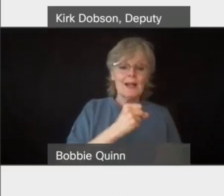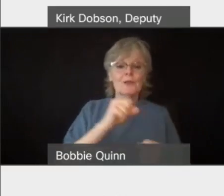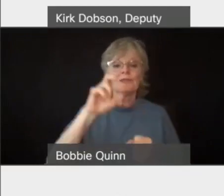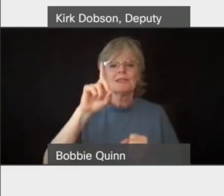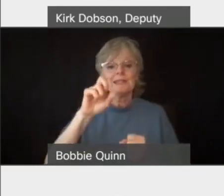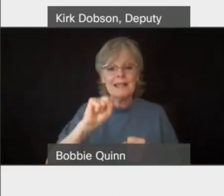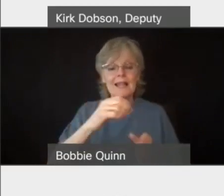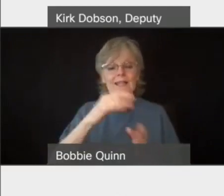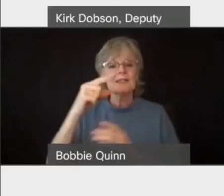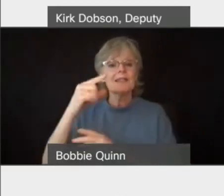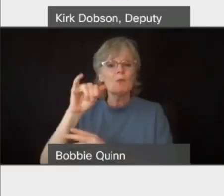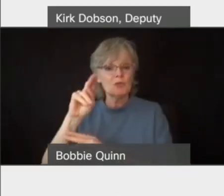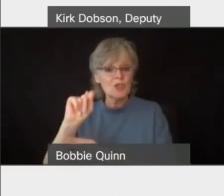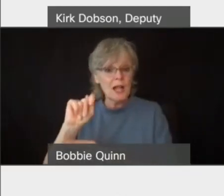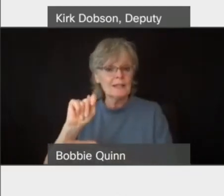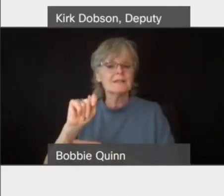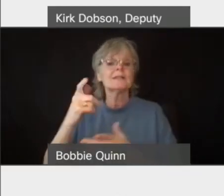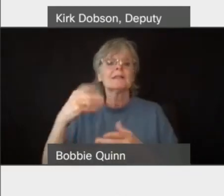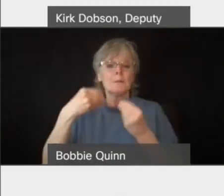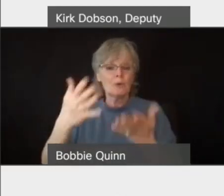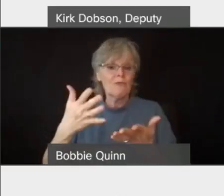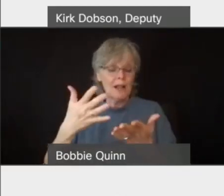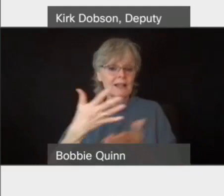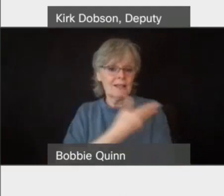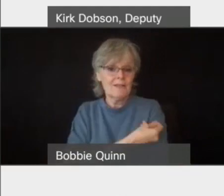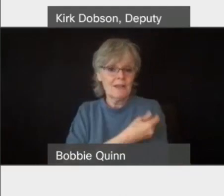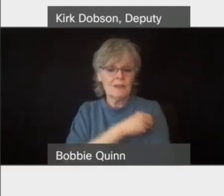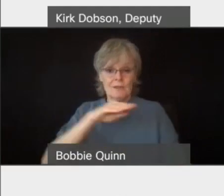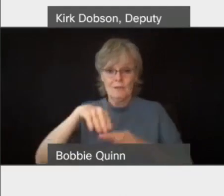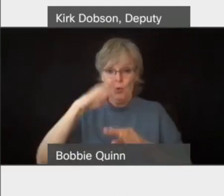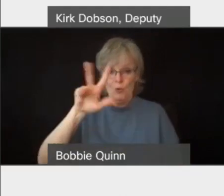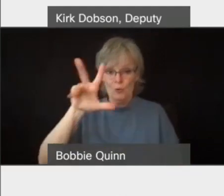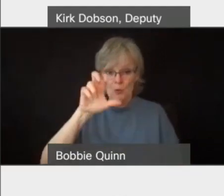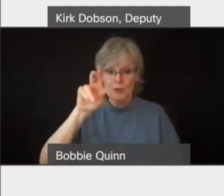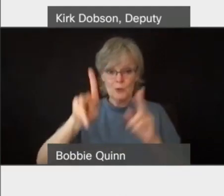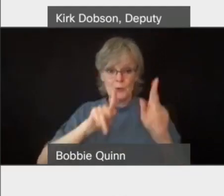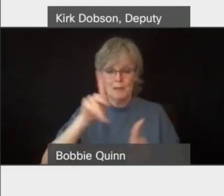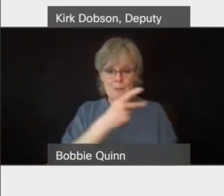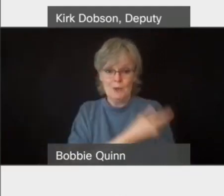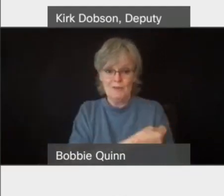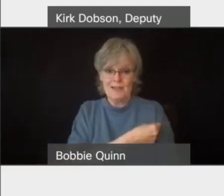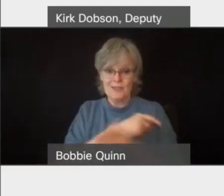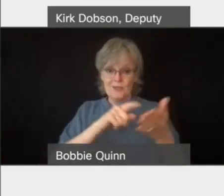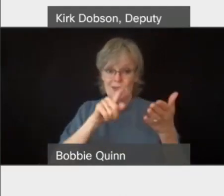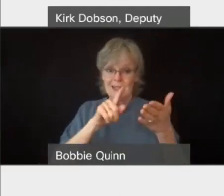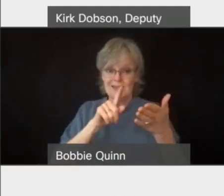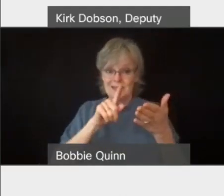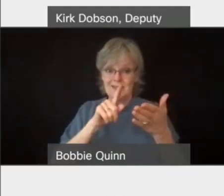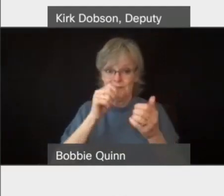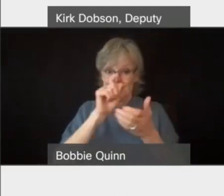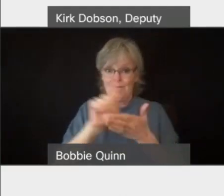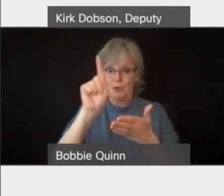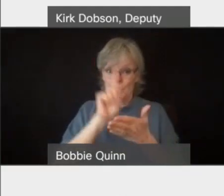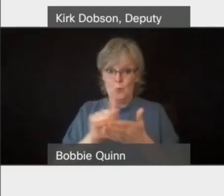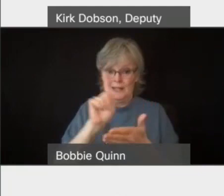Giant providing the vaccines. And over 300 people get vaccinated each week in those. So